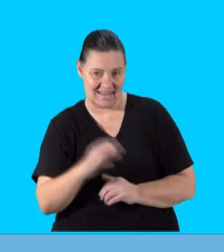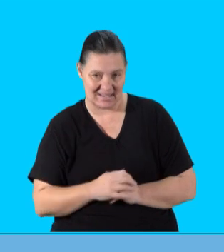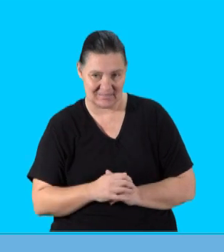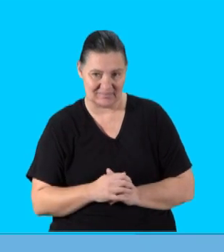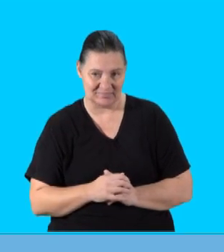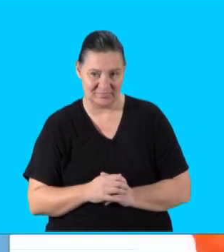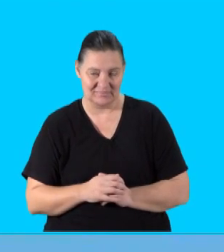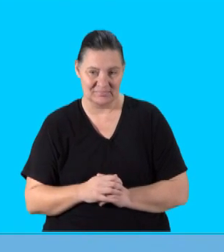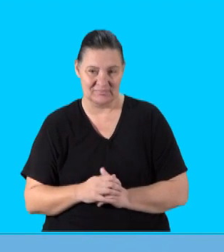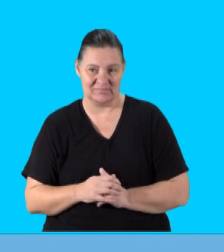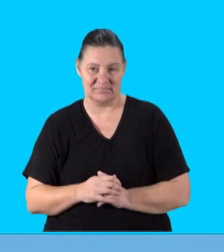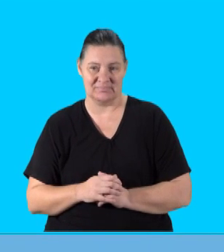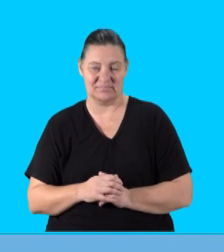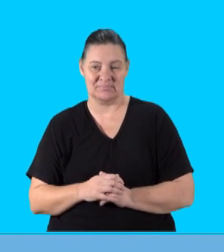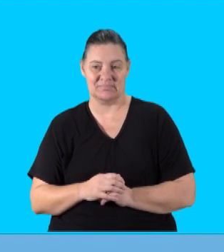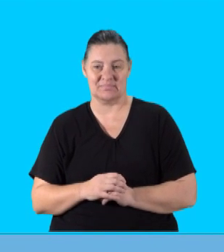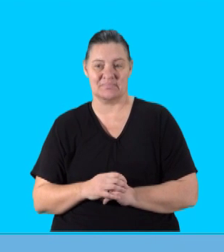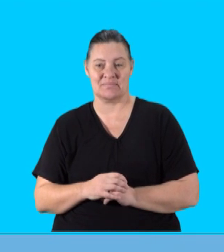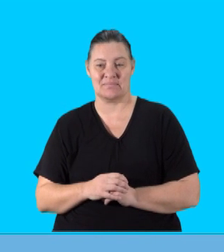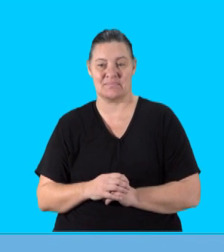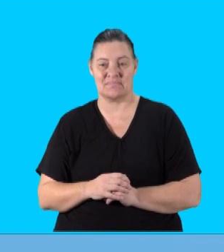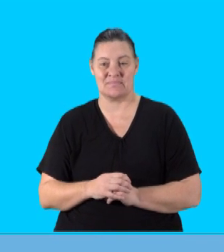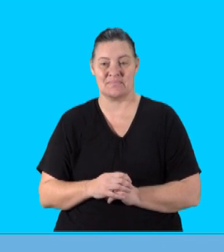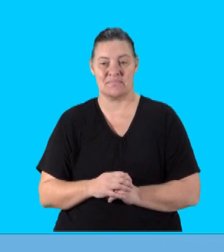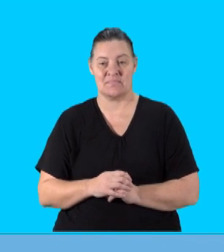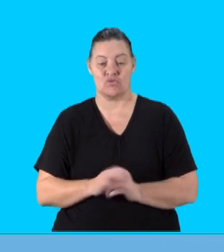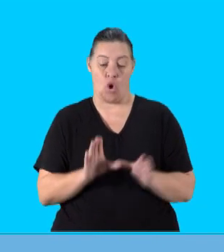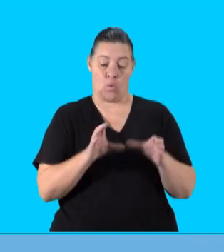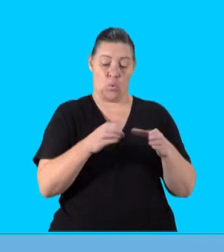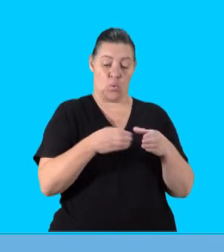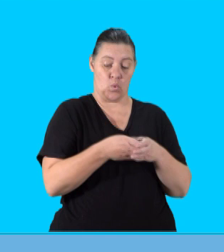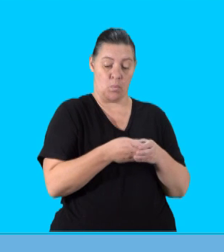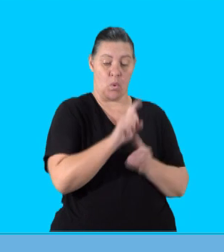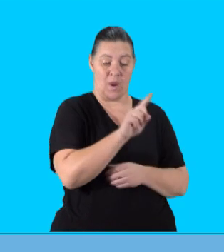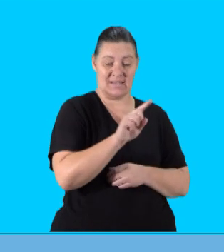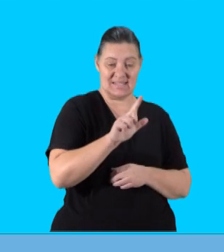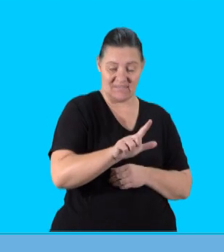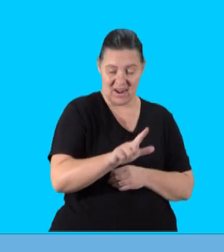that Cl, chlorine is found in group